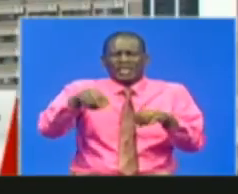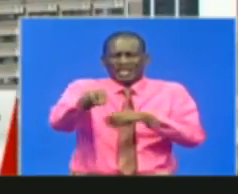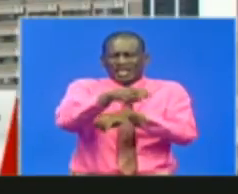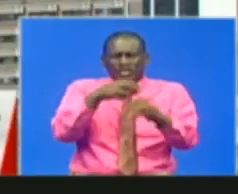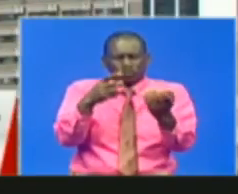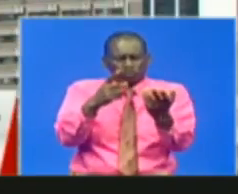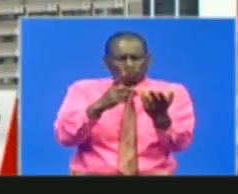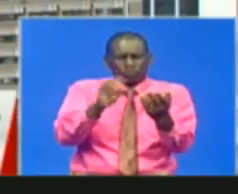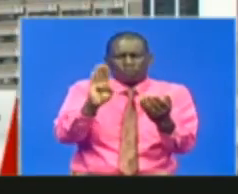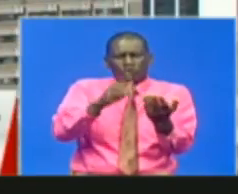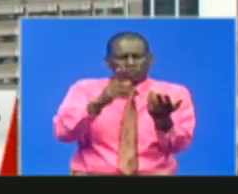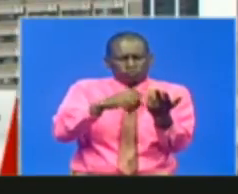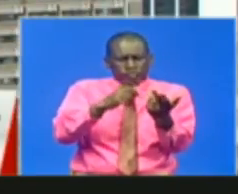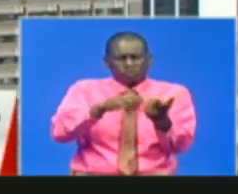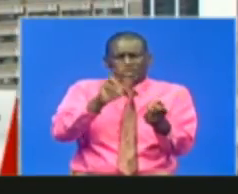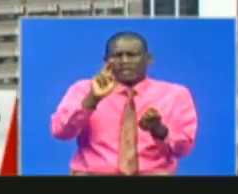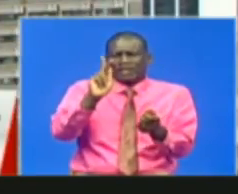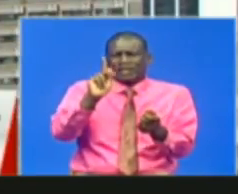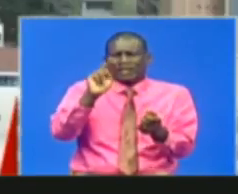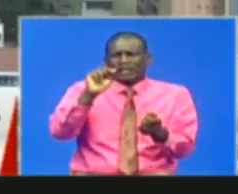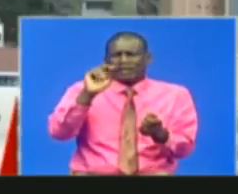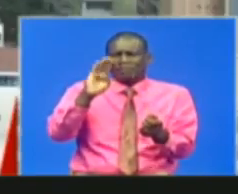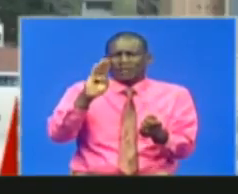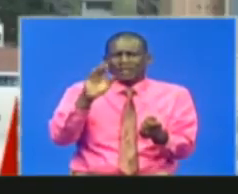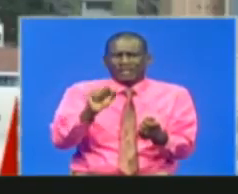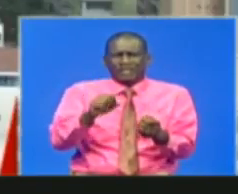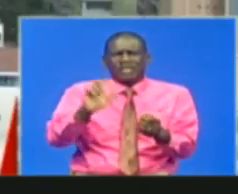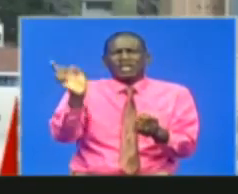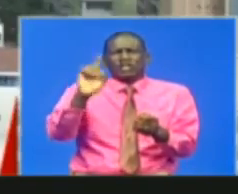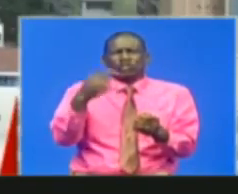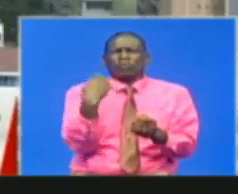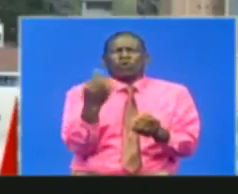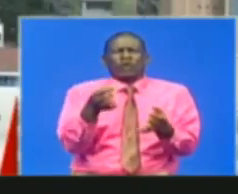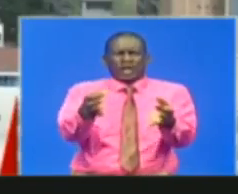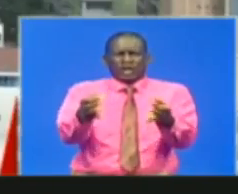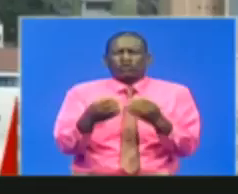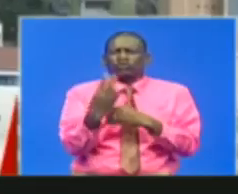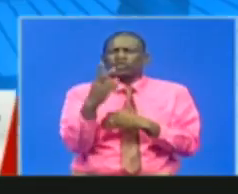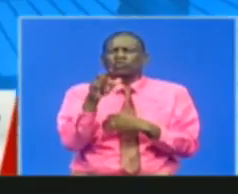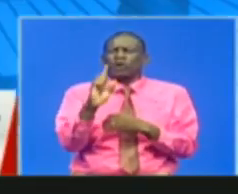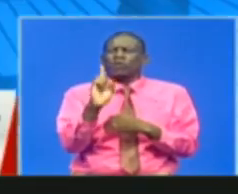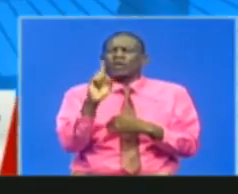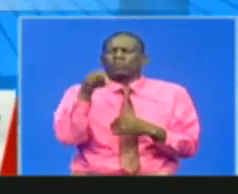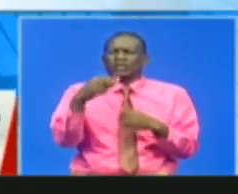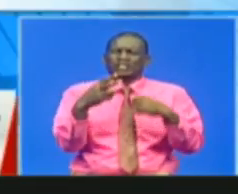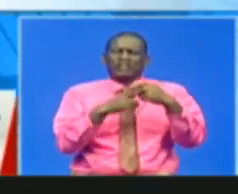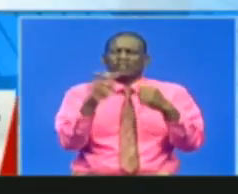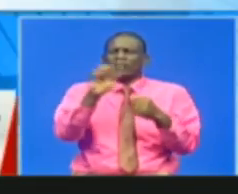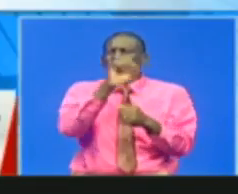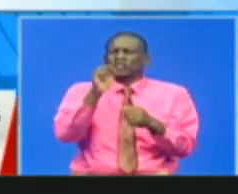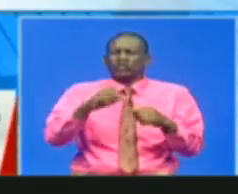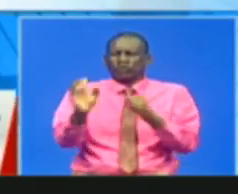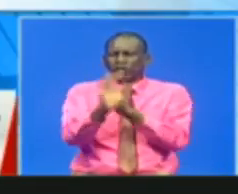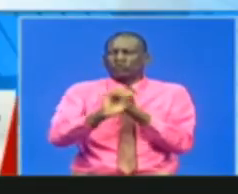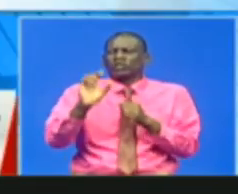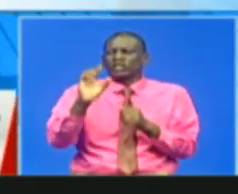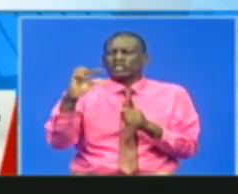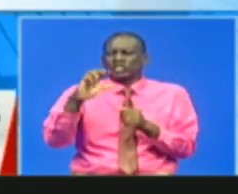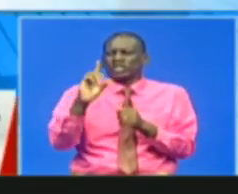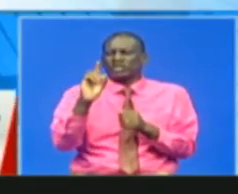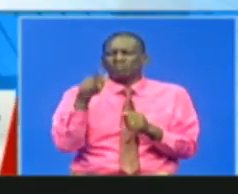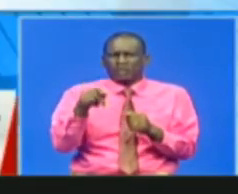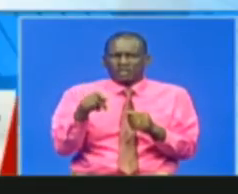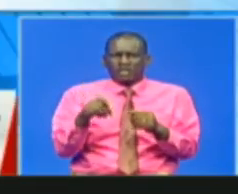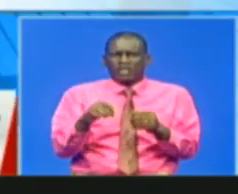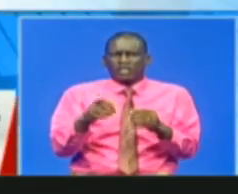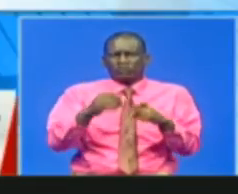of Statistics, KNBS, Nairobi in fact accounts for only 21.7% of the country's GDP, followed by